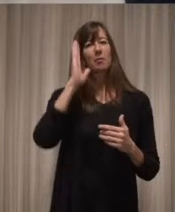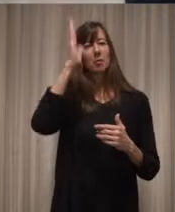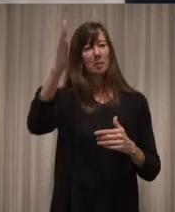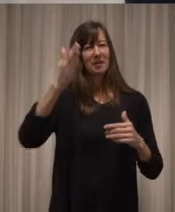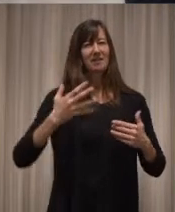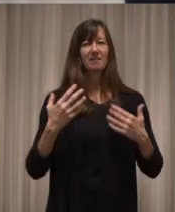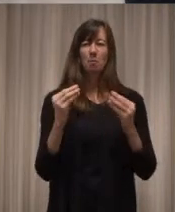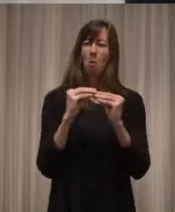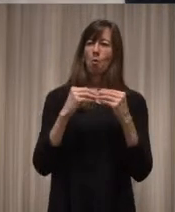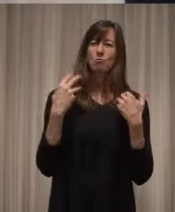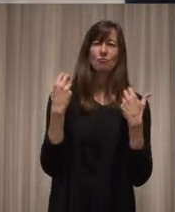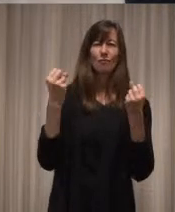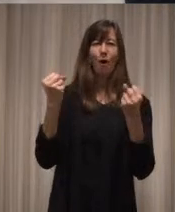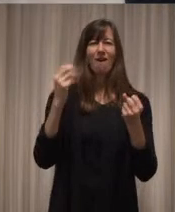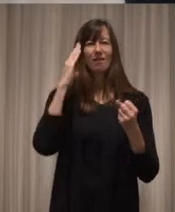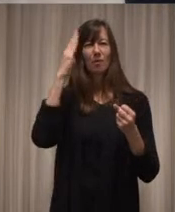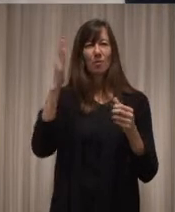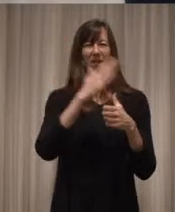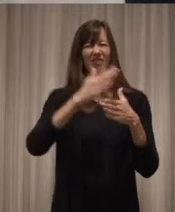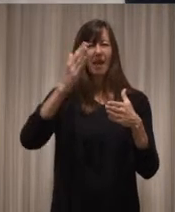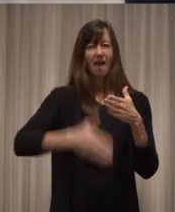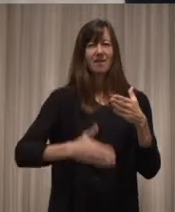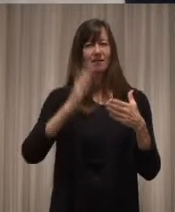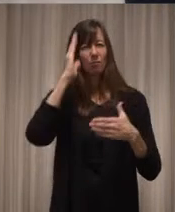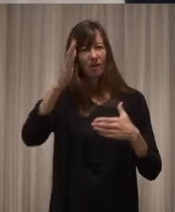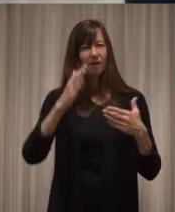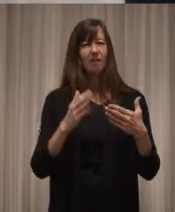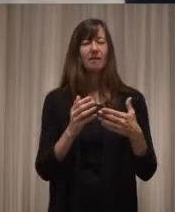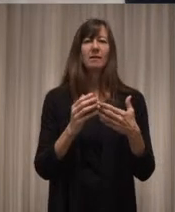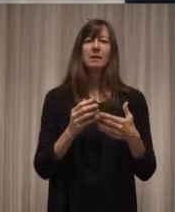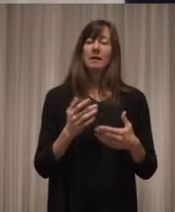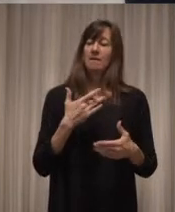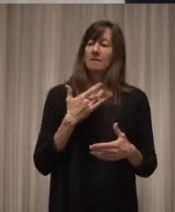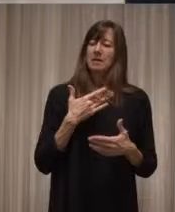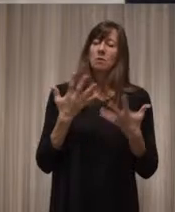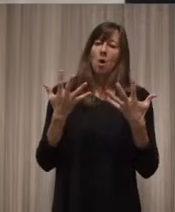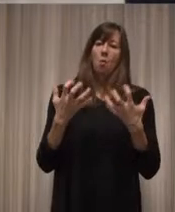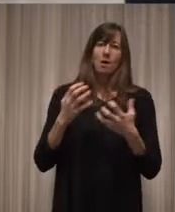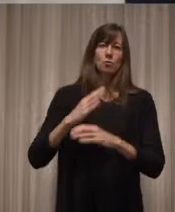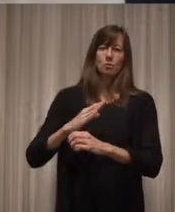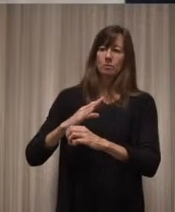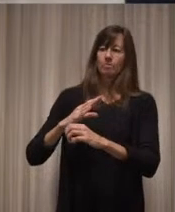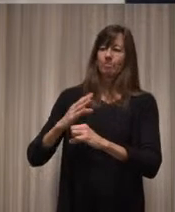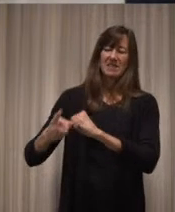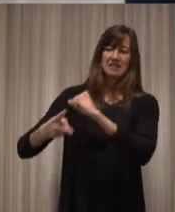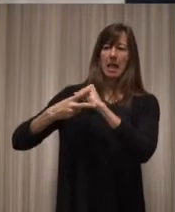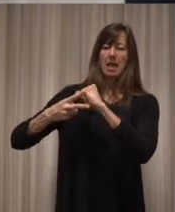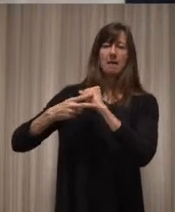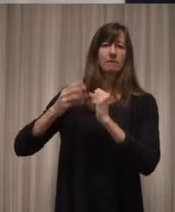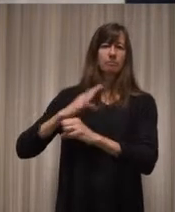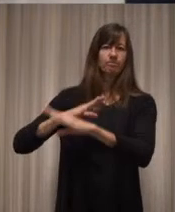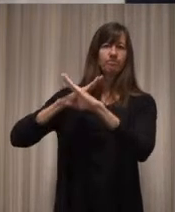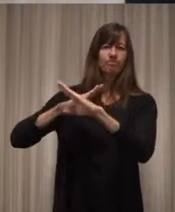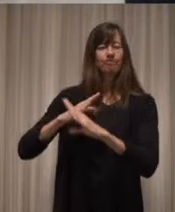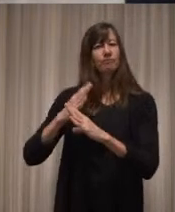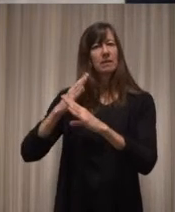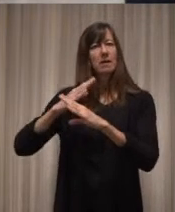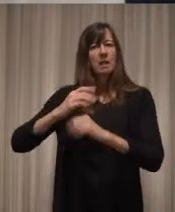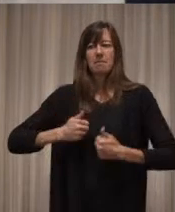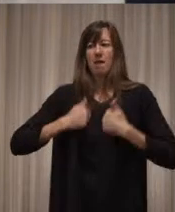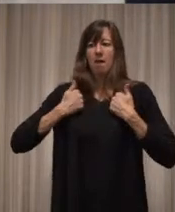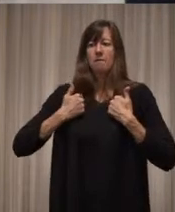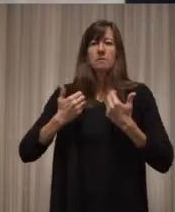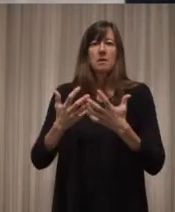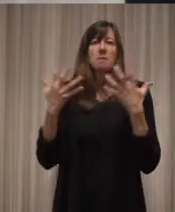when we come out of this, we've saved every single life from that we can of our friends and our neighbors and our family members